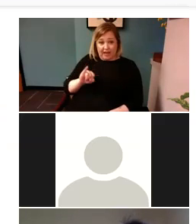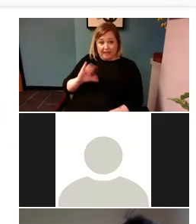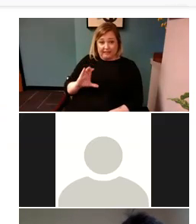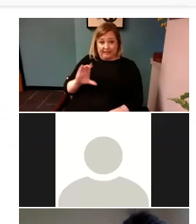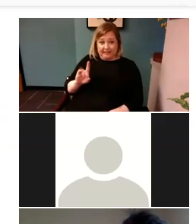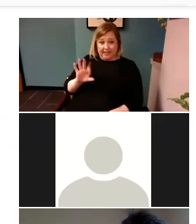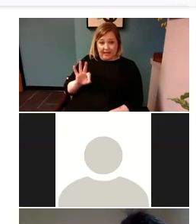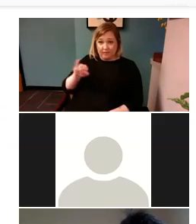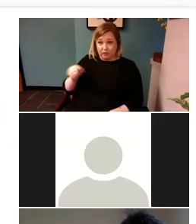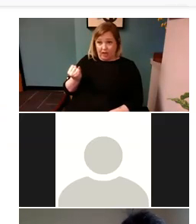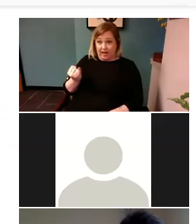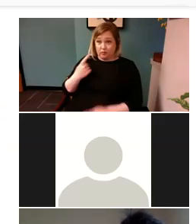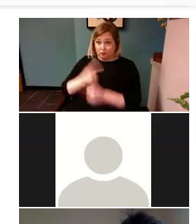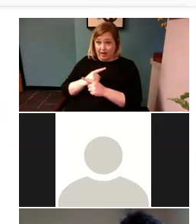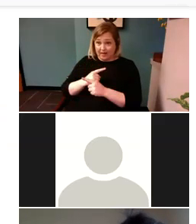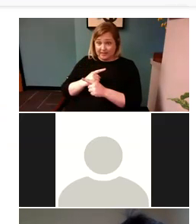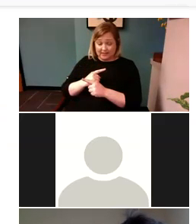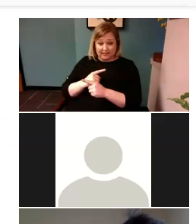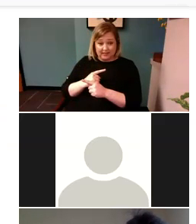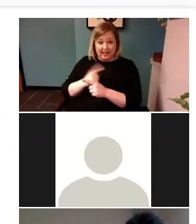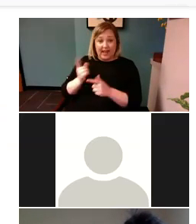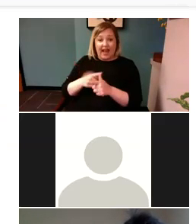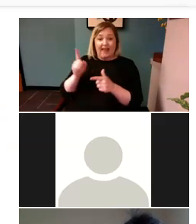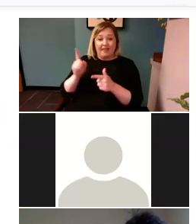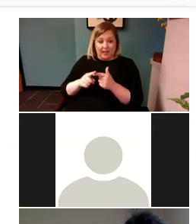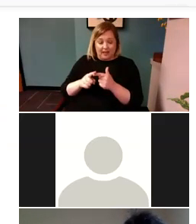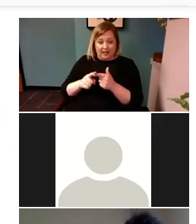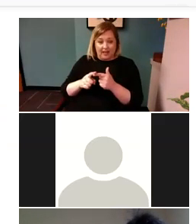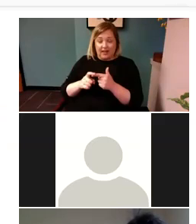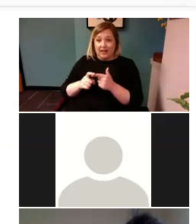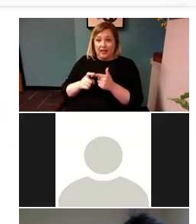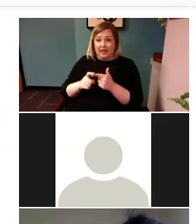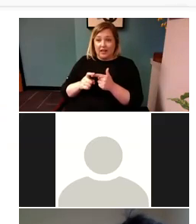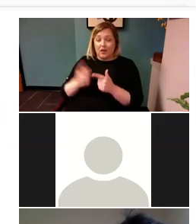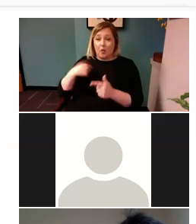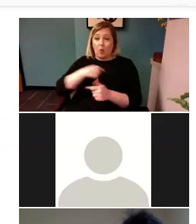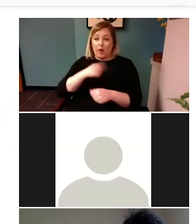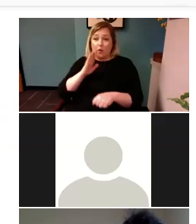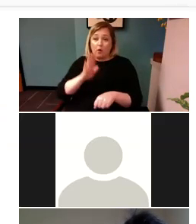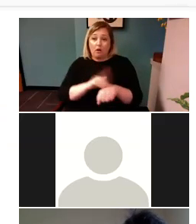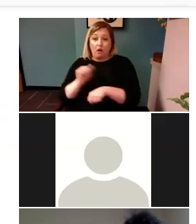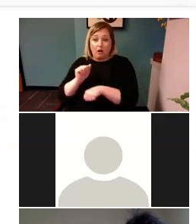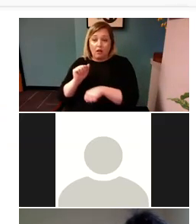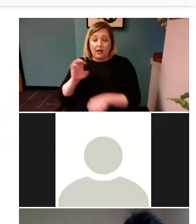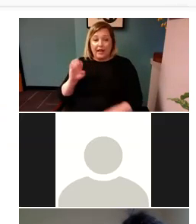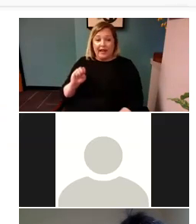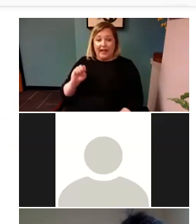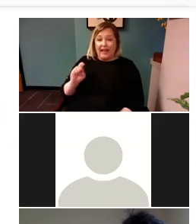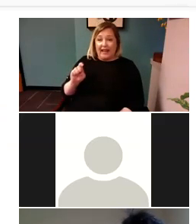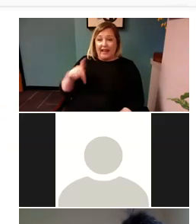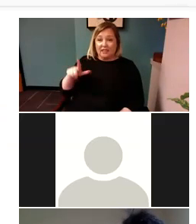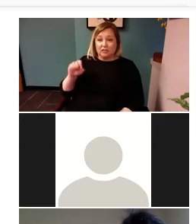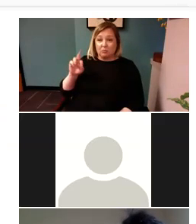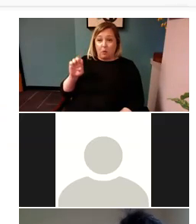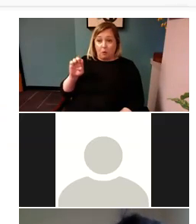Now we have this ordering. We are going to call explore on this